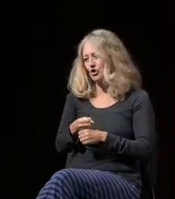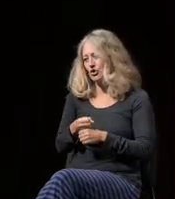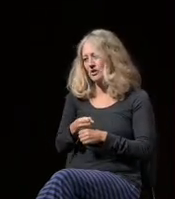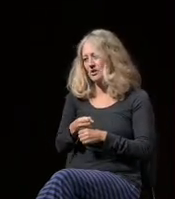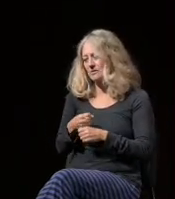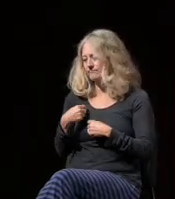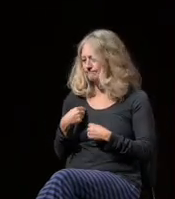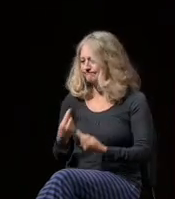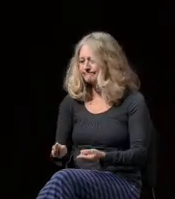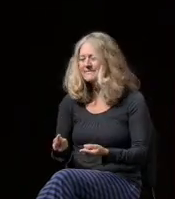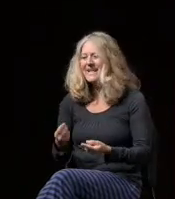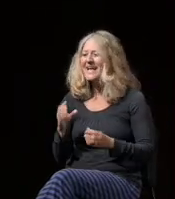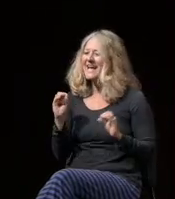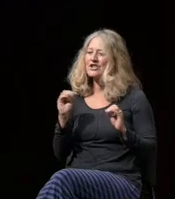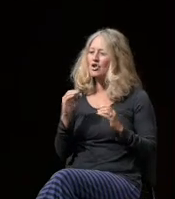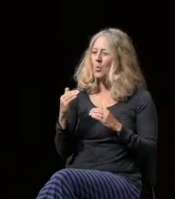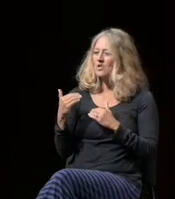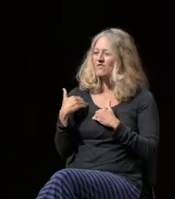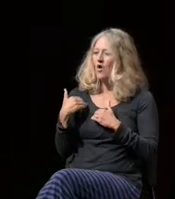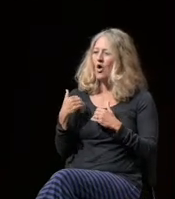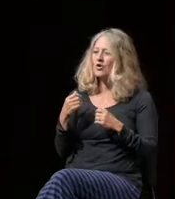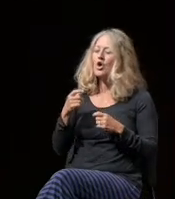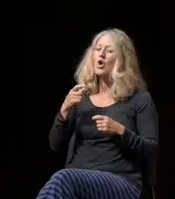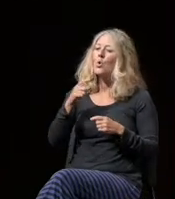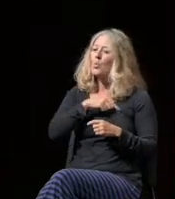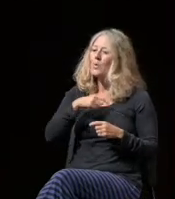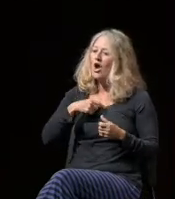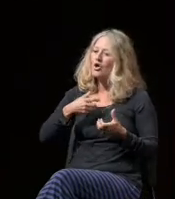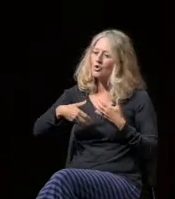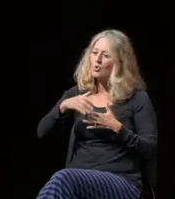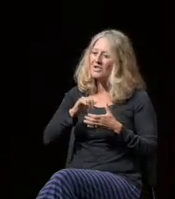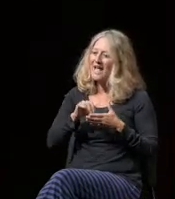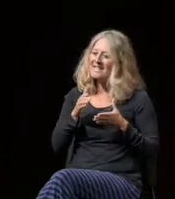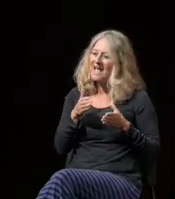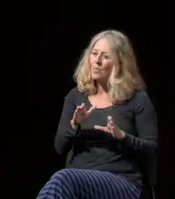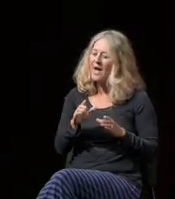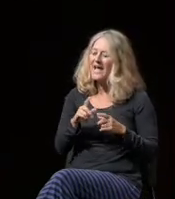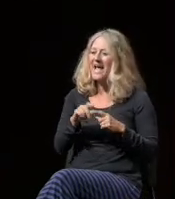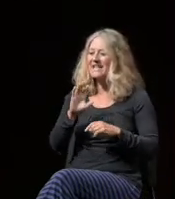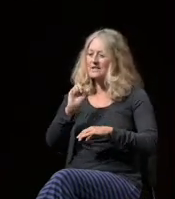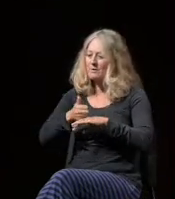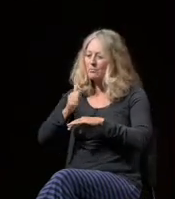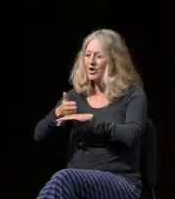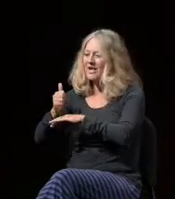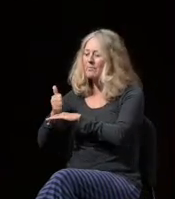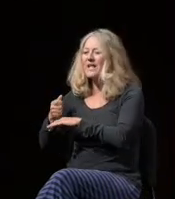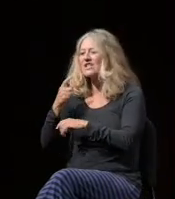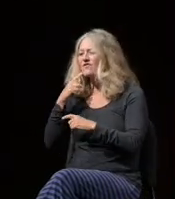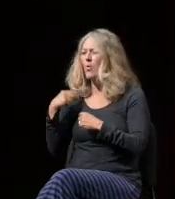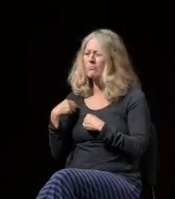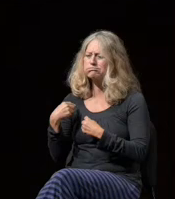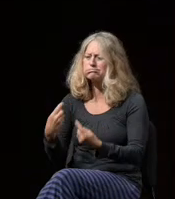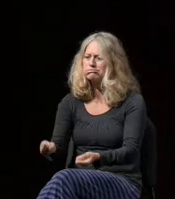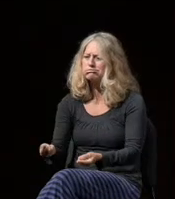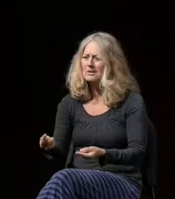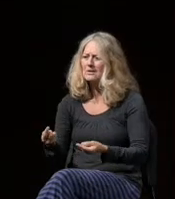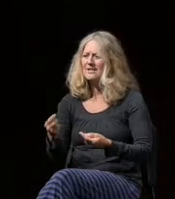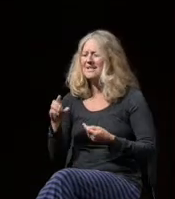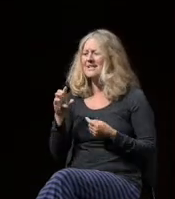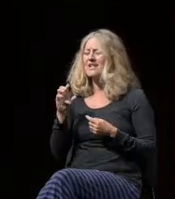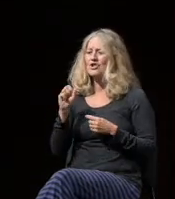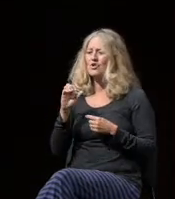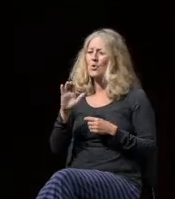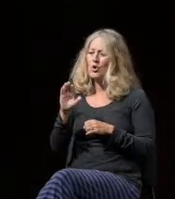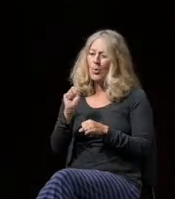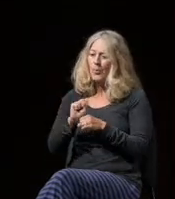It's no one's fault. It's how we're socialized, and it has been put in place for centuries. So the work that you have